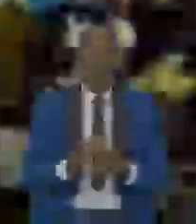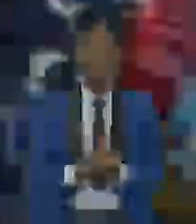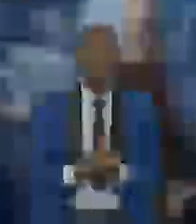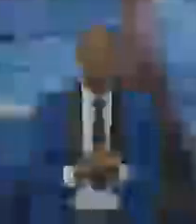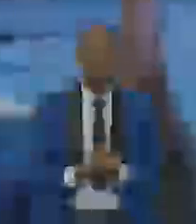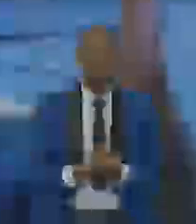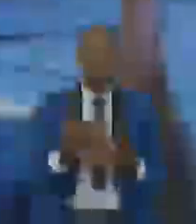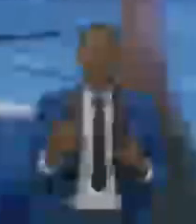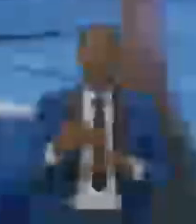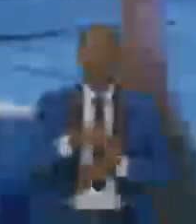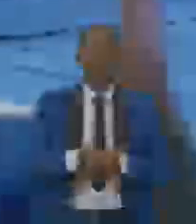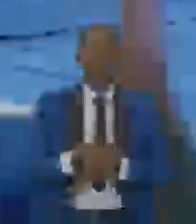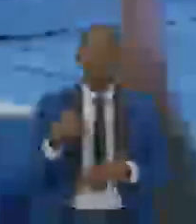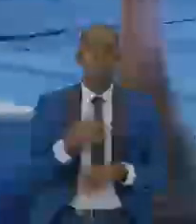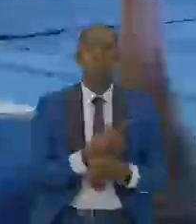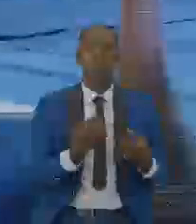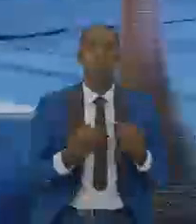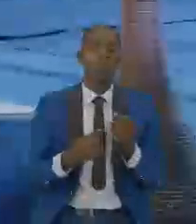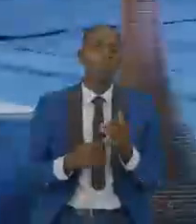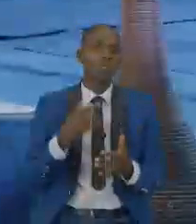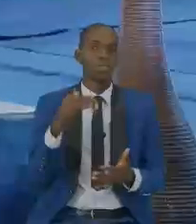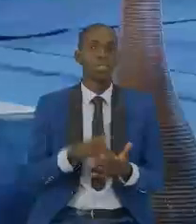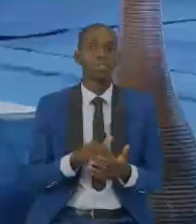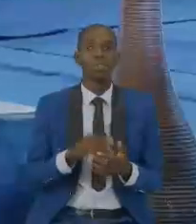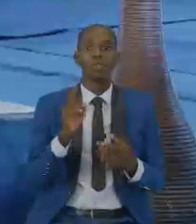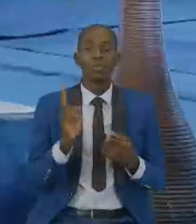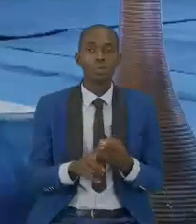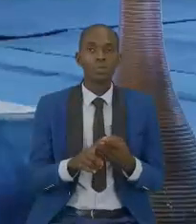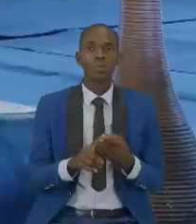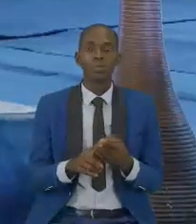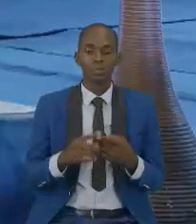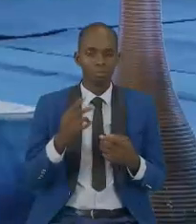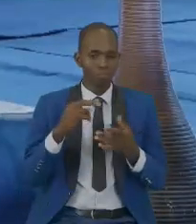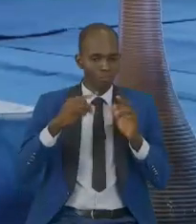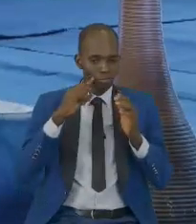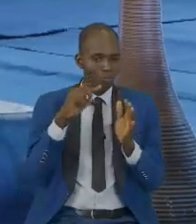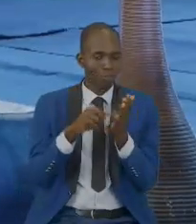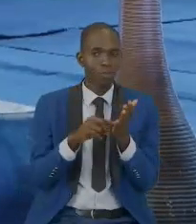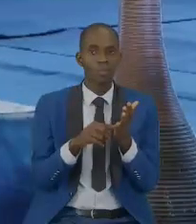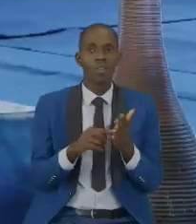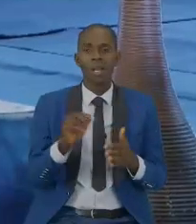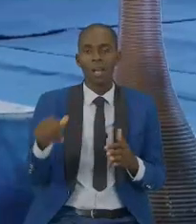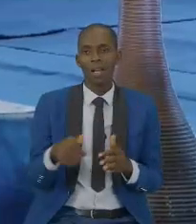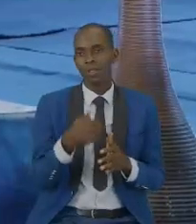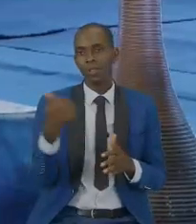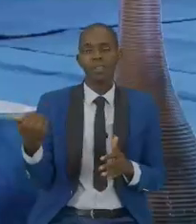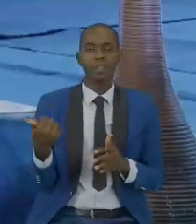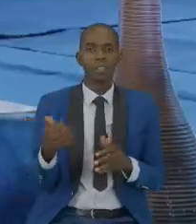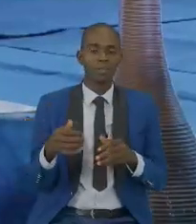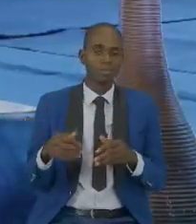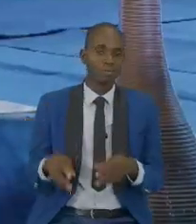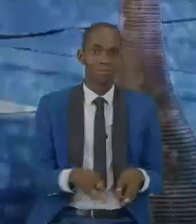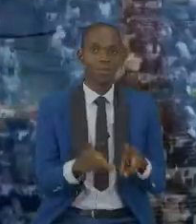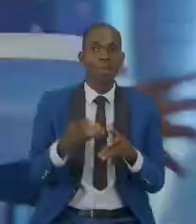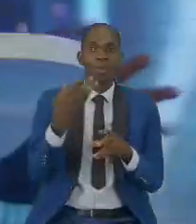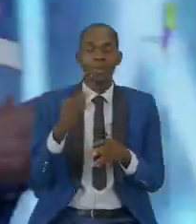Tonight, we come once again to reveal another aspect of the